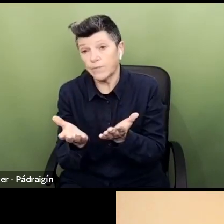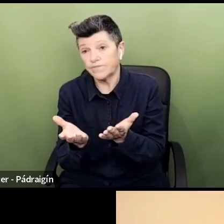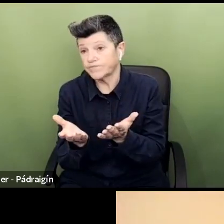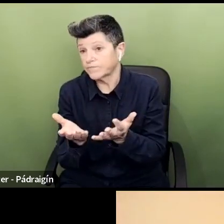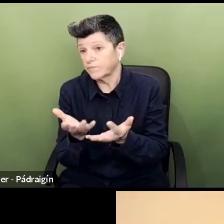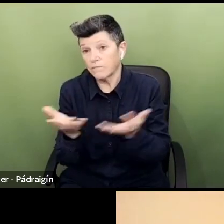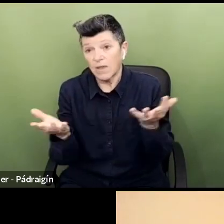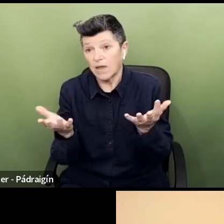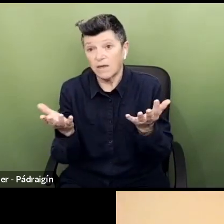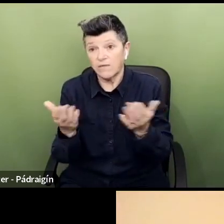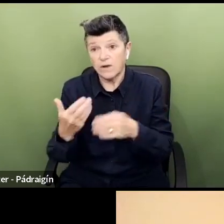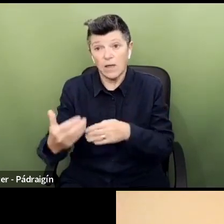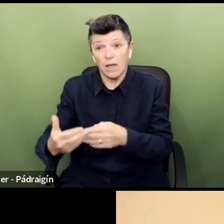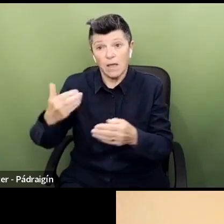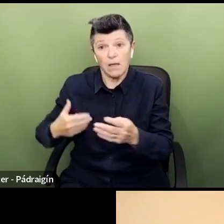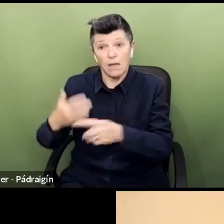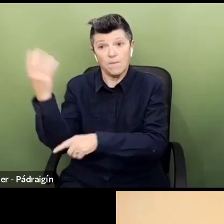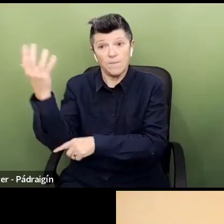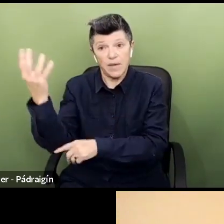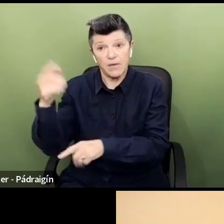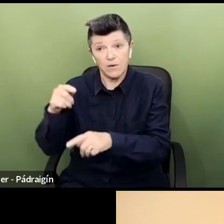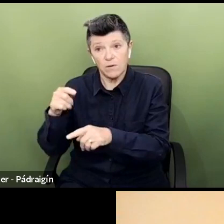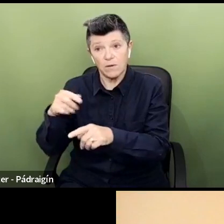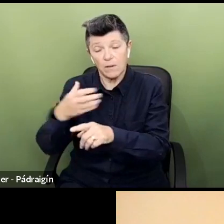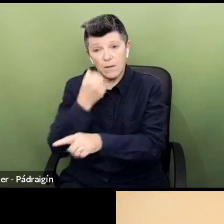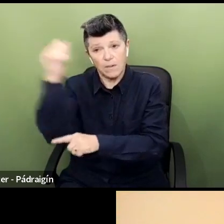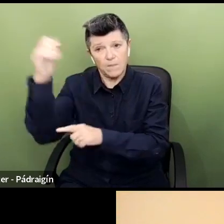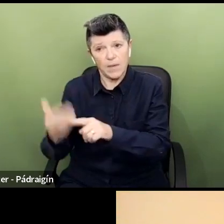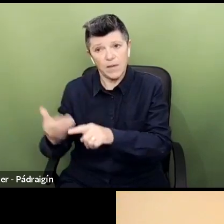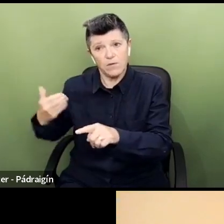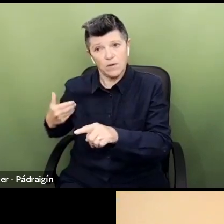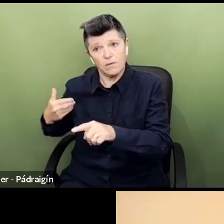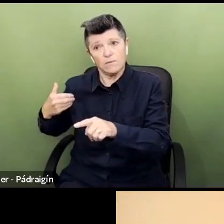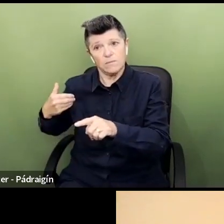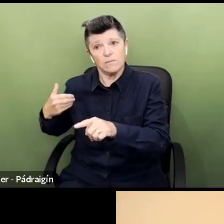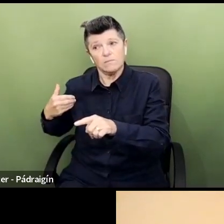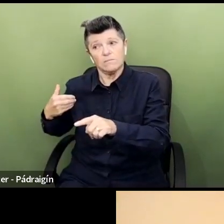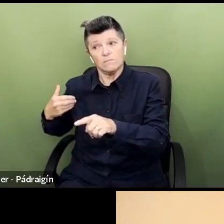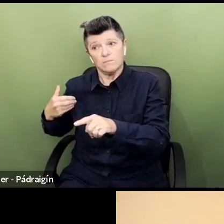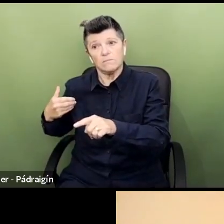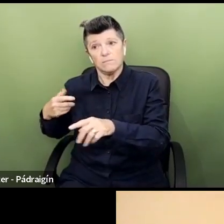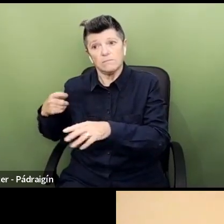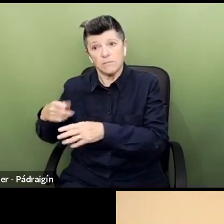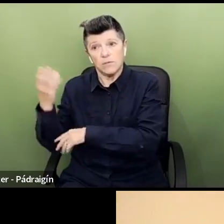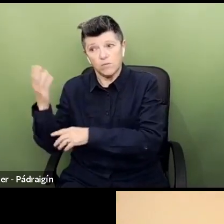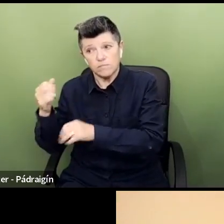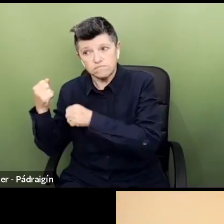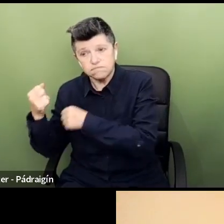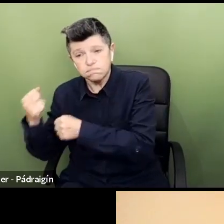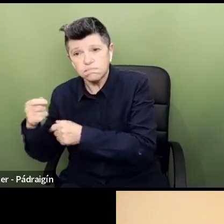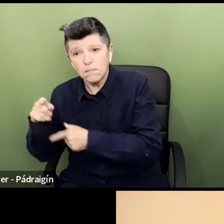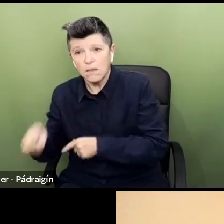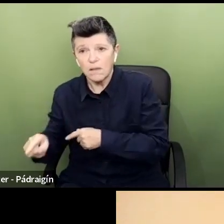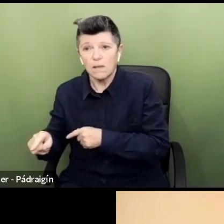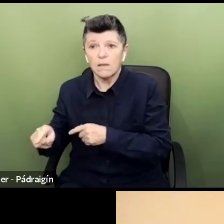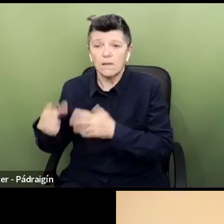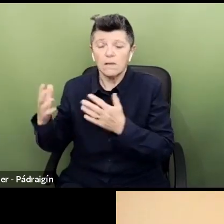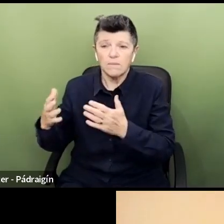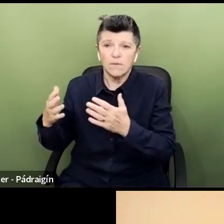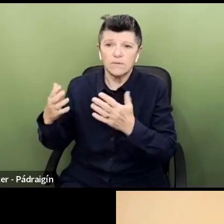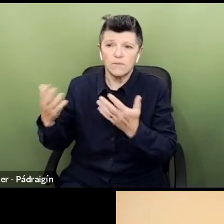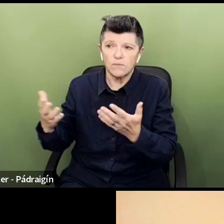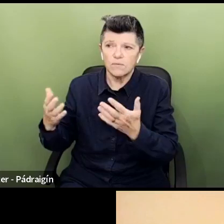Imperial Russia, they were establishing, higher educational institutions, well, not higher, but